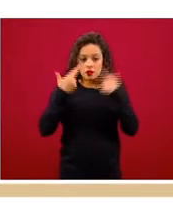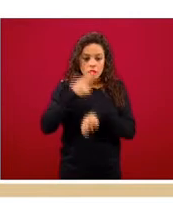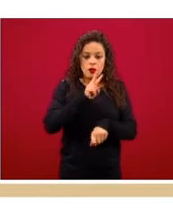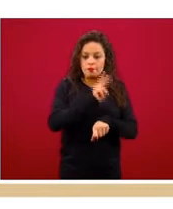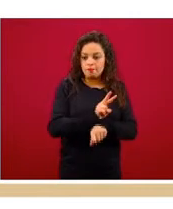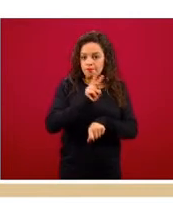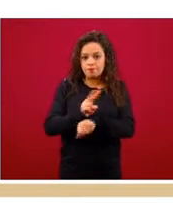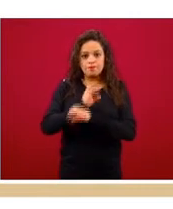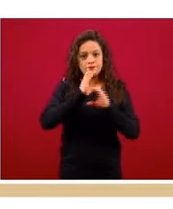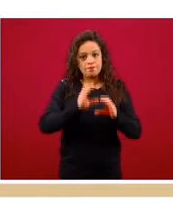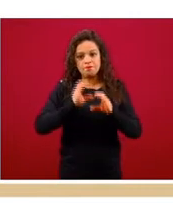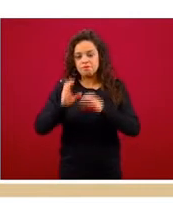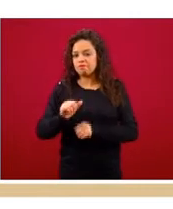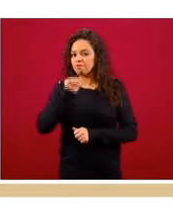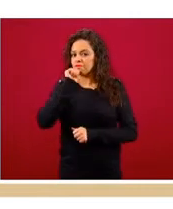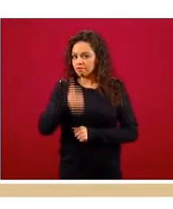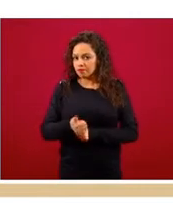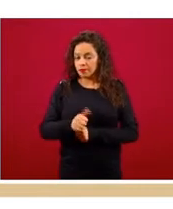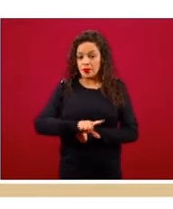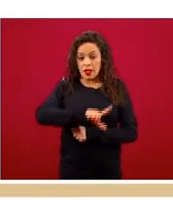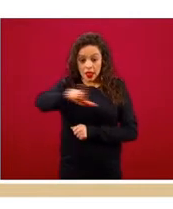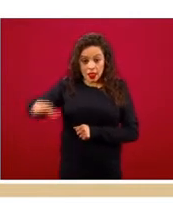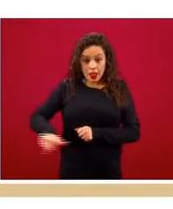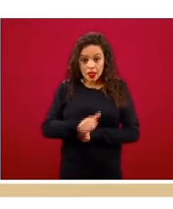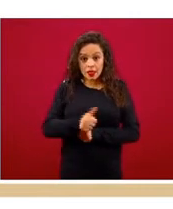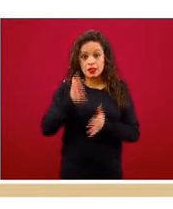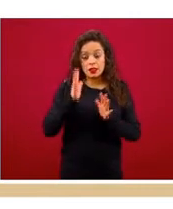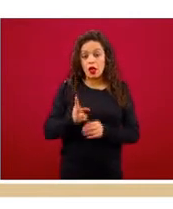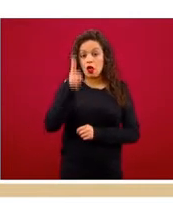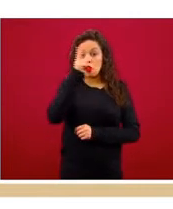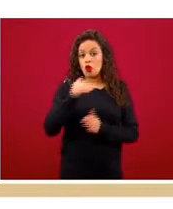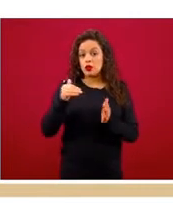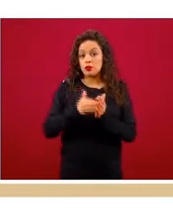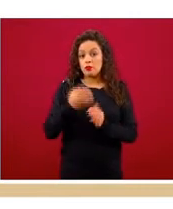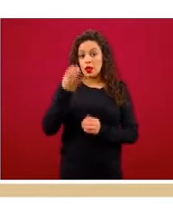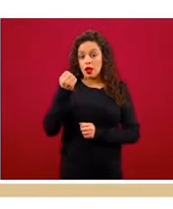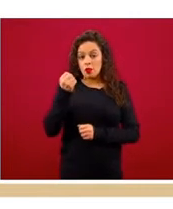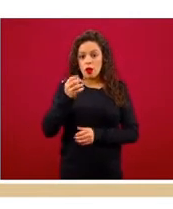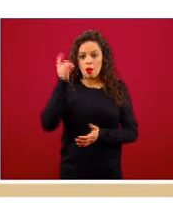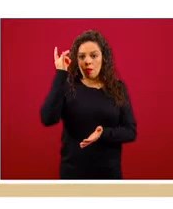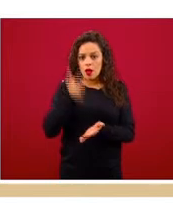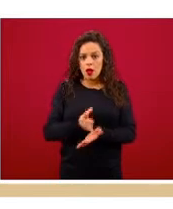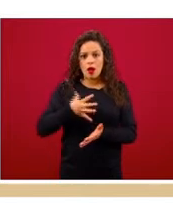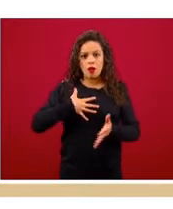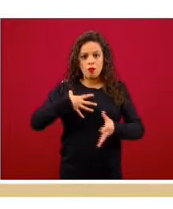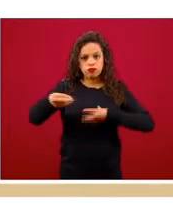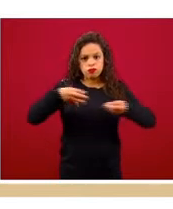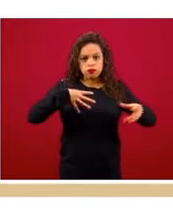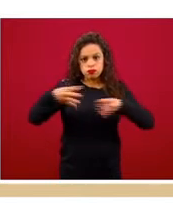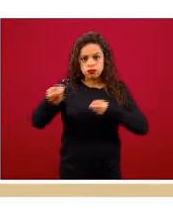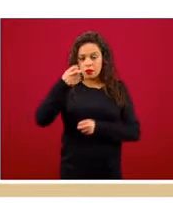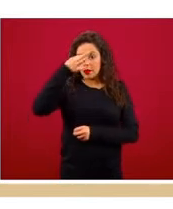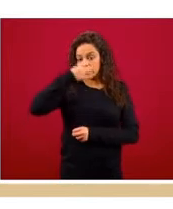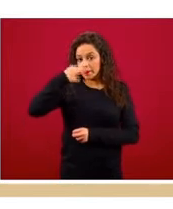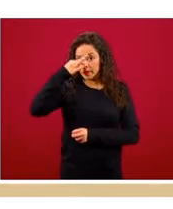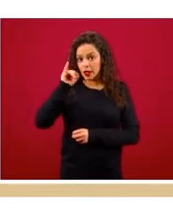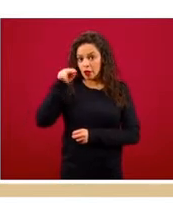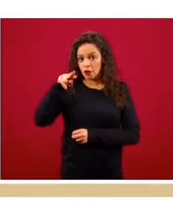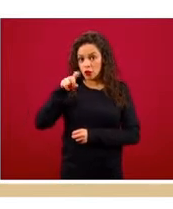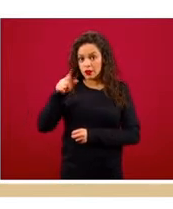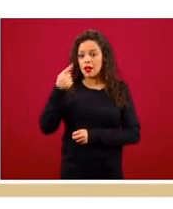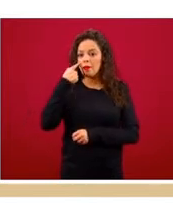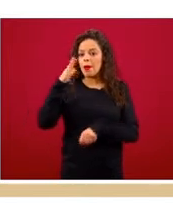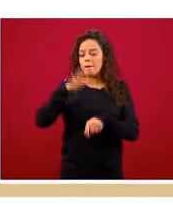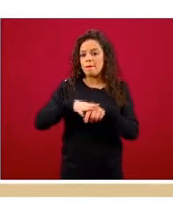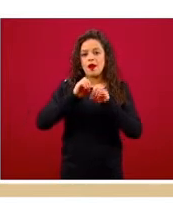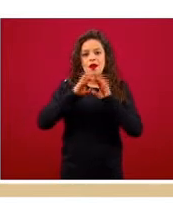flu pandemic, is that we get a lot more notification of people saying these cases are flu. So that's